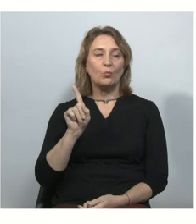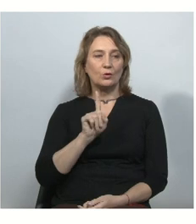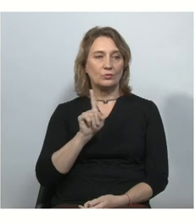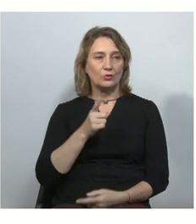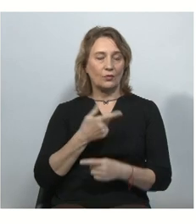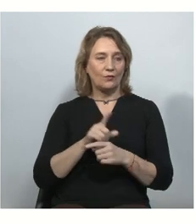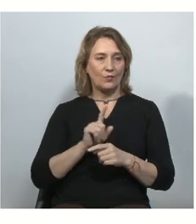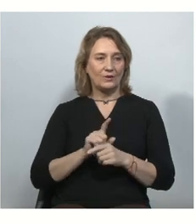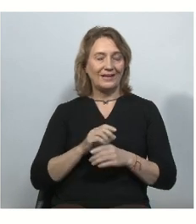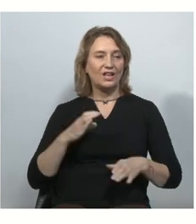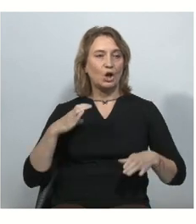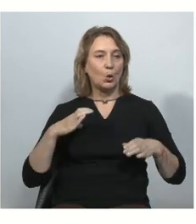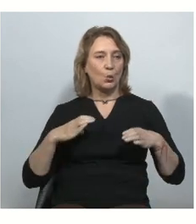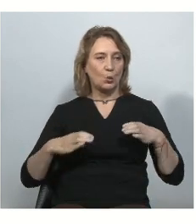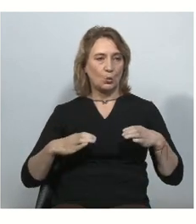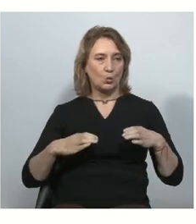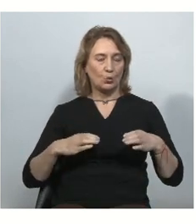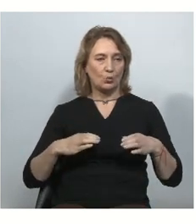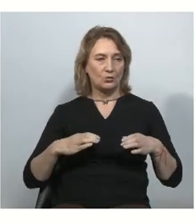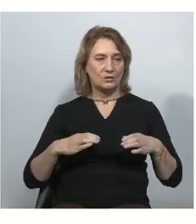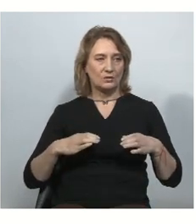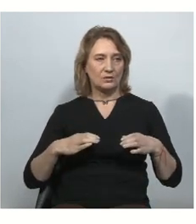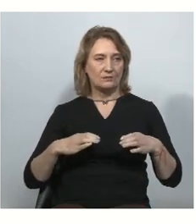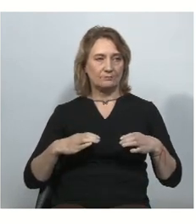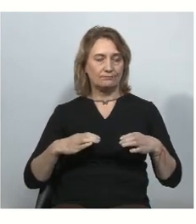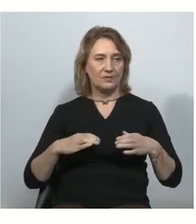The concept is that this online course